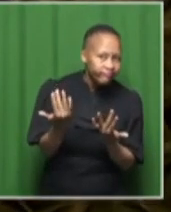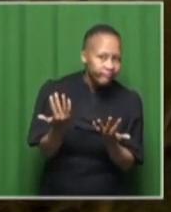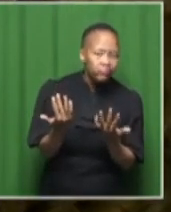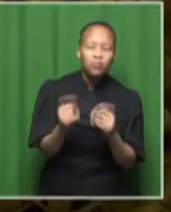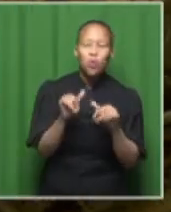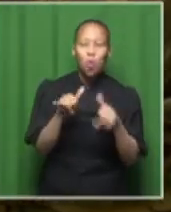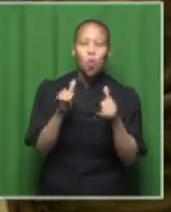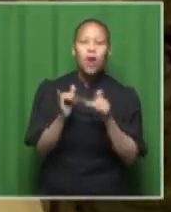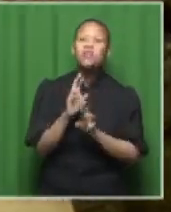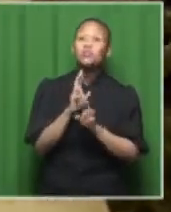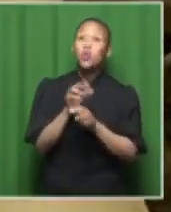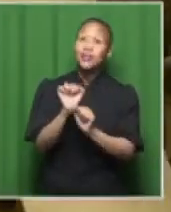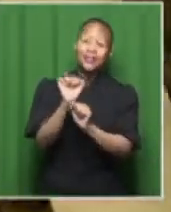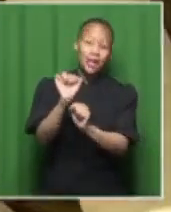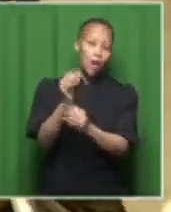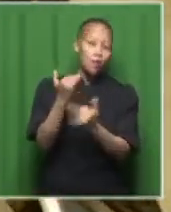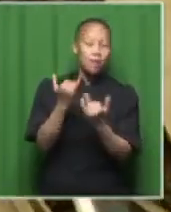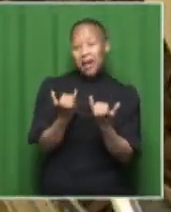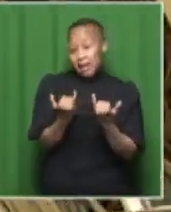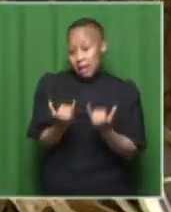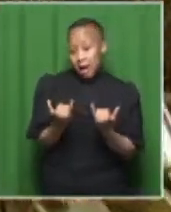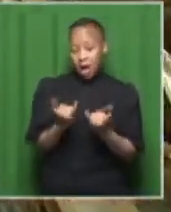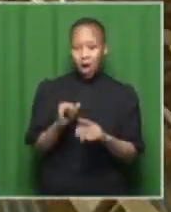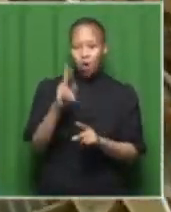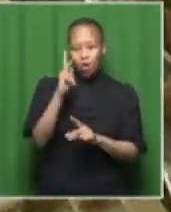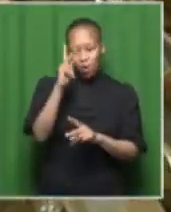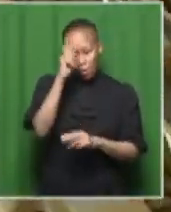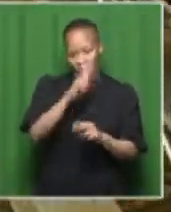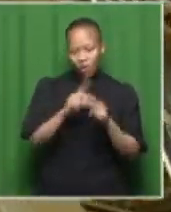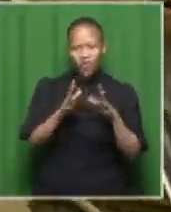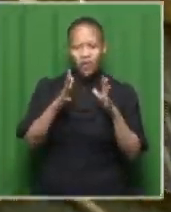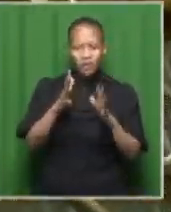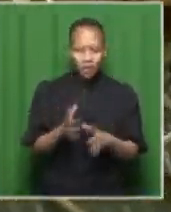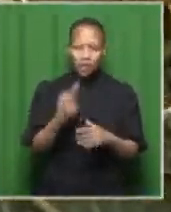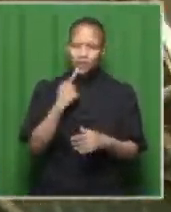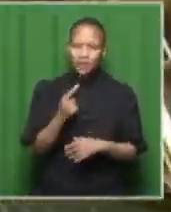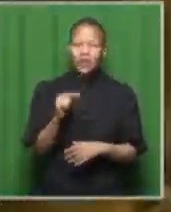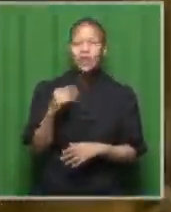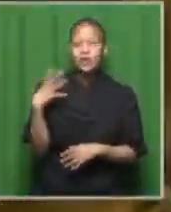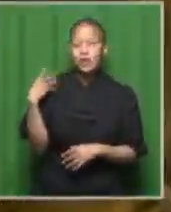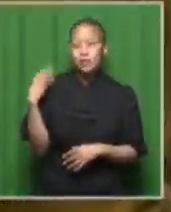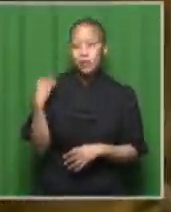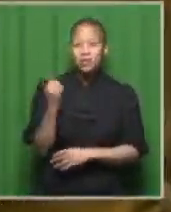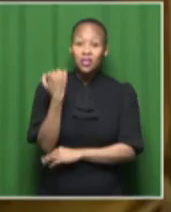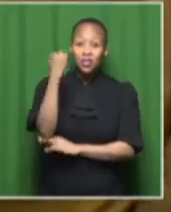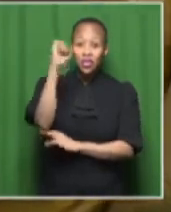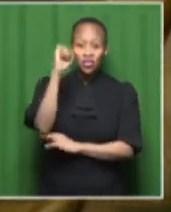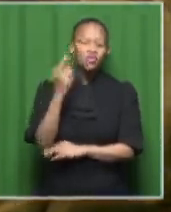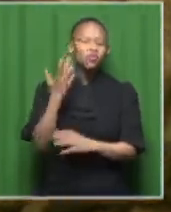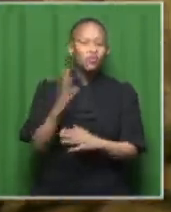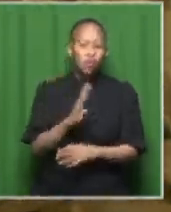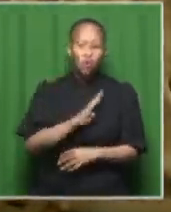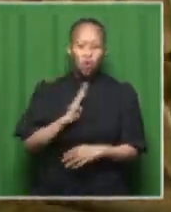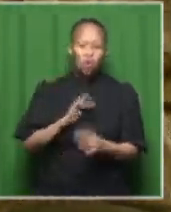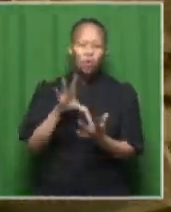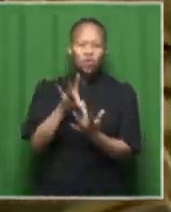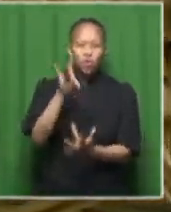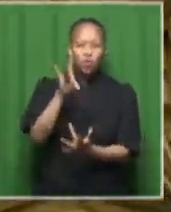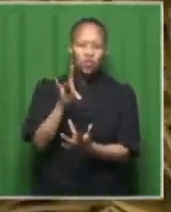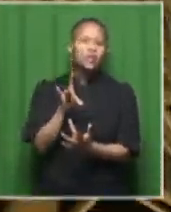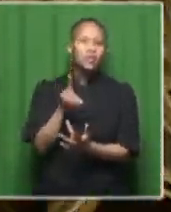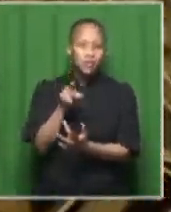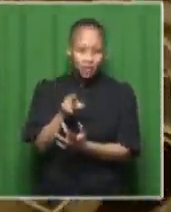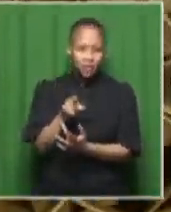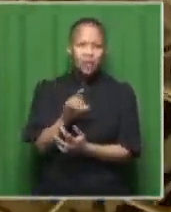them. In the meantime, though, Professor Natesan says that the minister's rejection of the board's nomination lays bare the